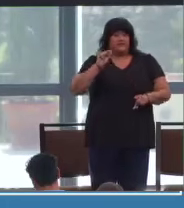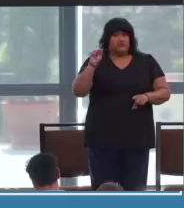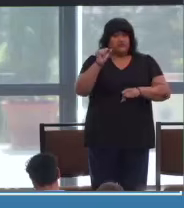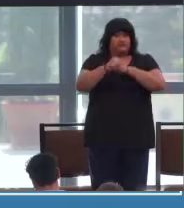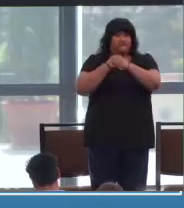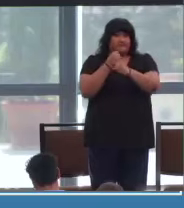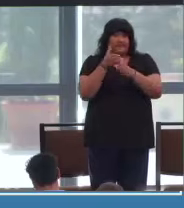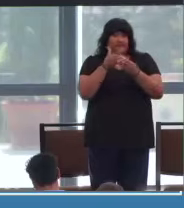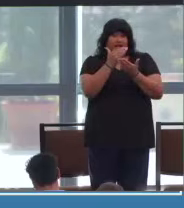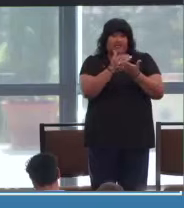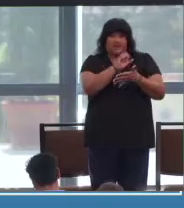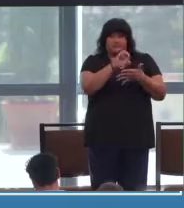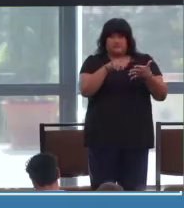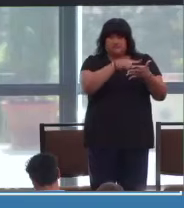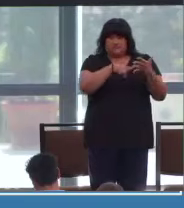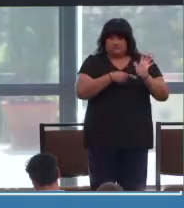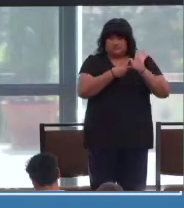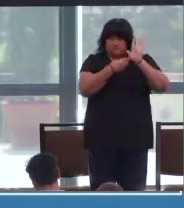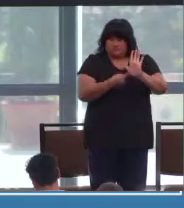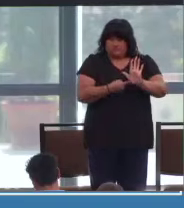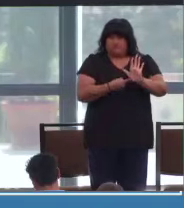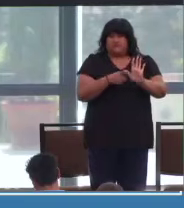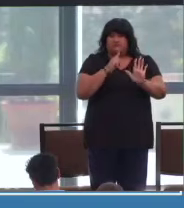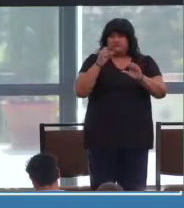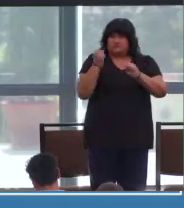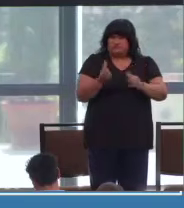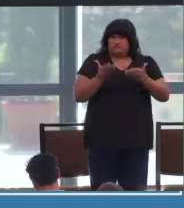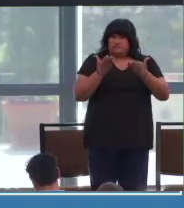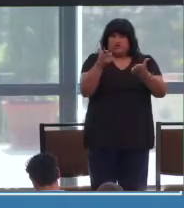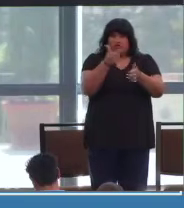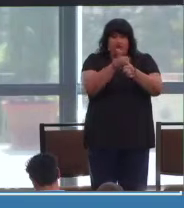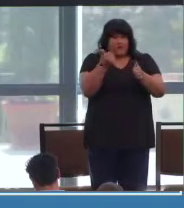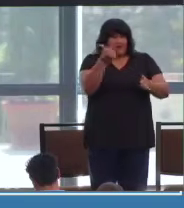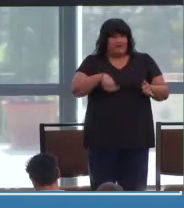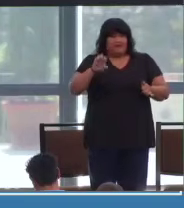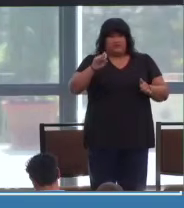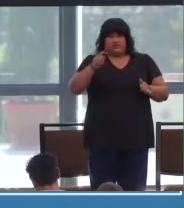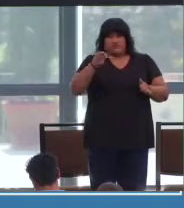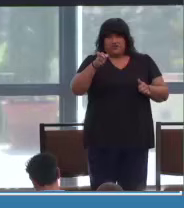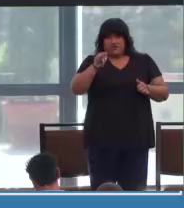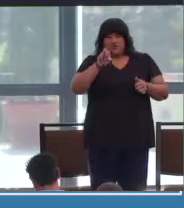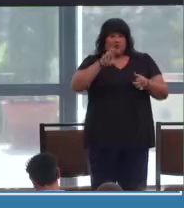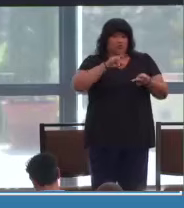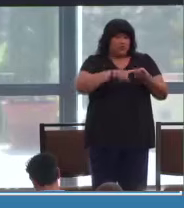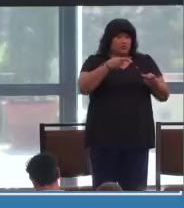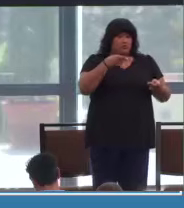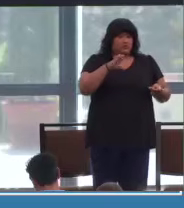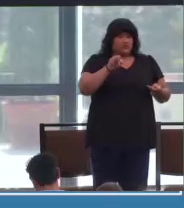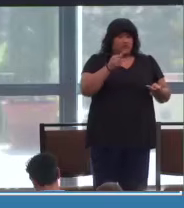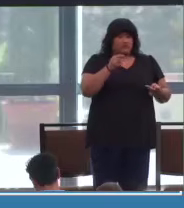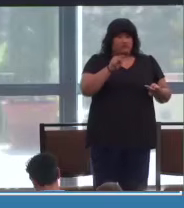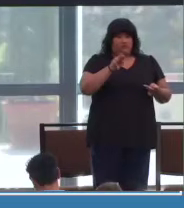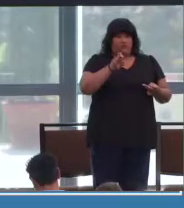where there's a strong recommendation, again, that you avoid any estrogen-containing or progesterone-containing